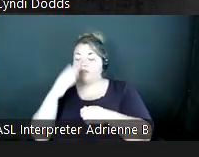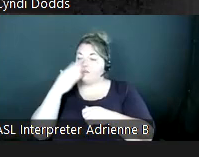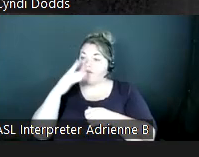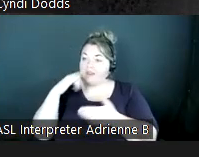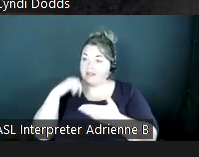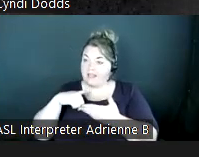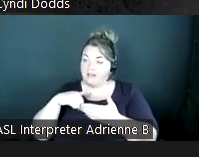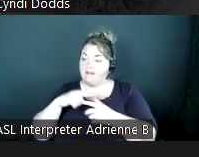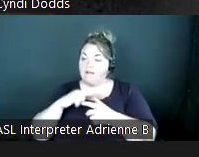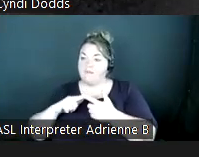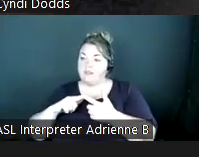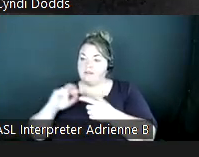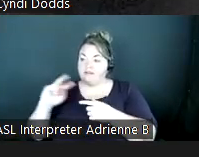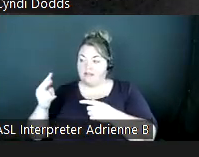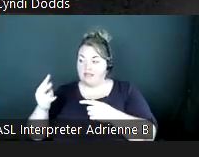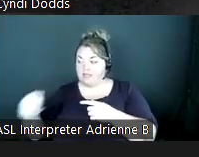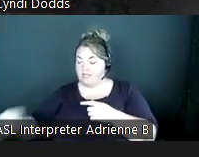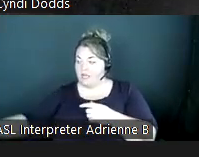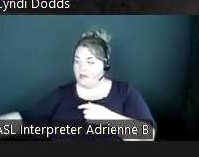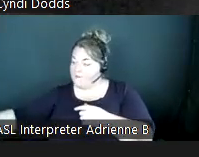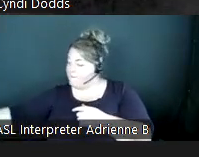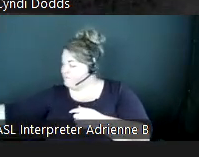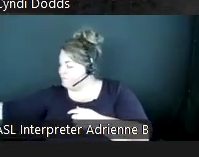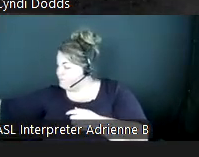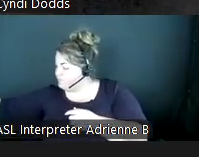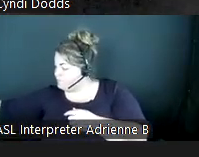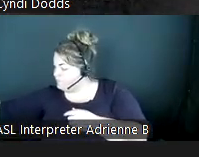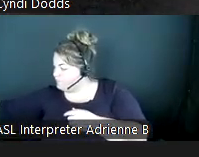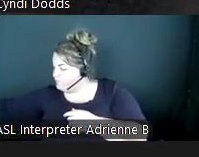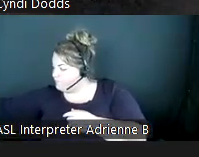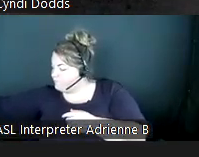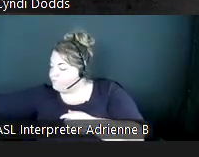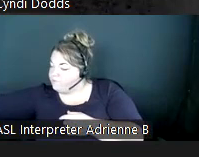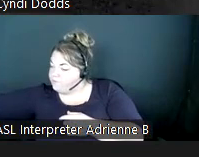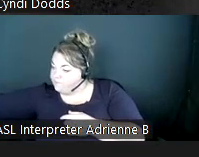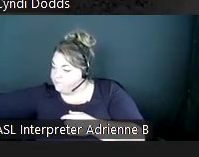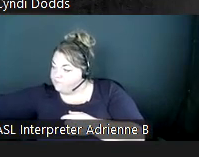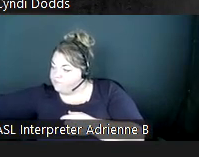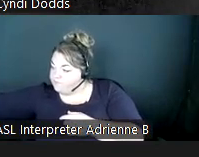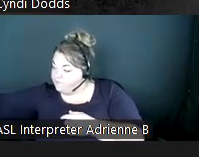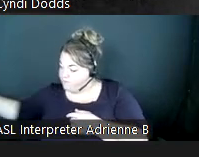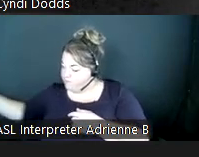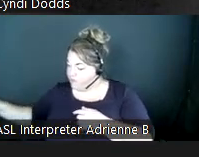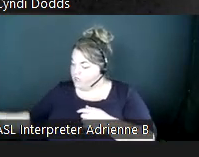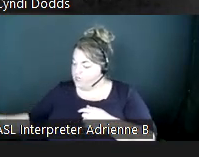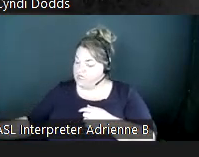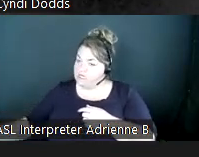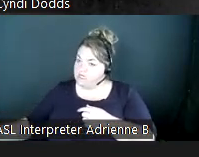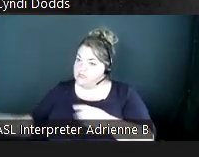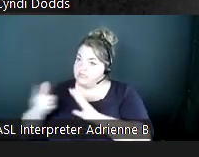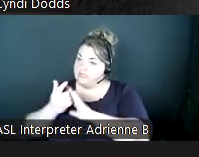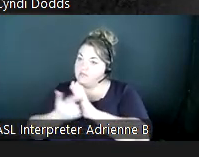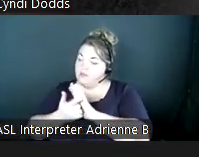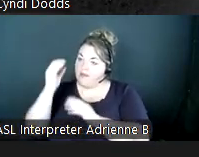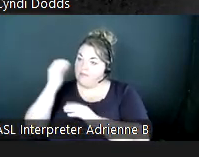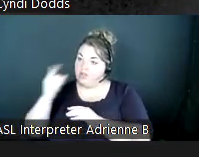that. And then secondly, the legal opinion you reference, when we get